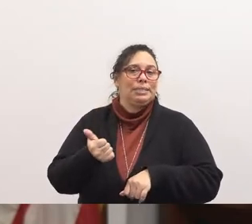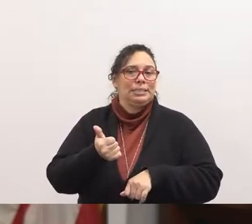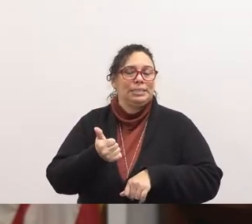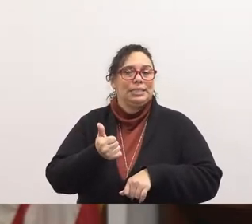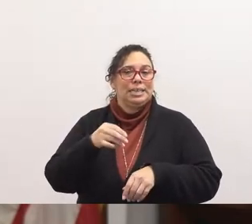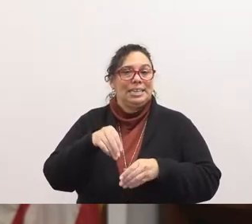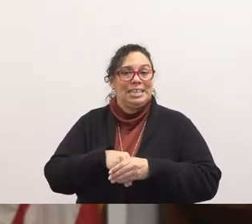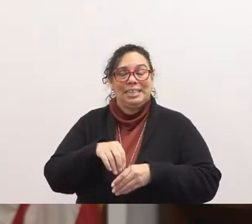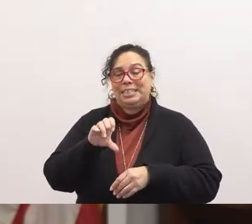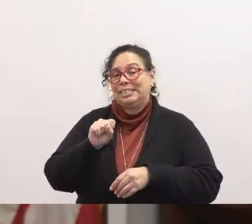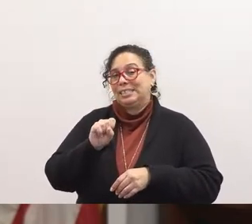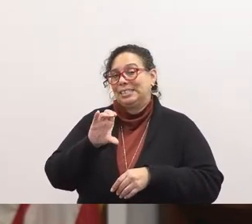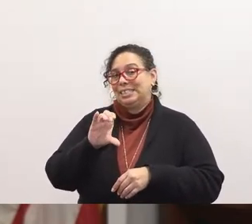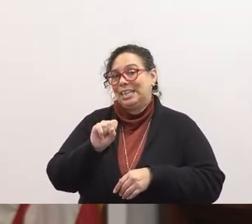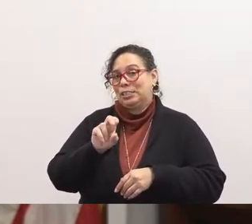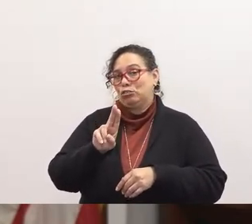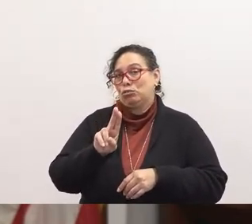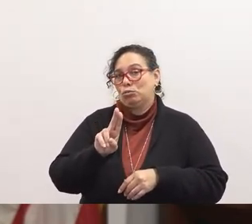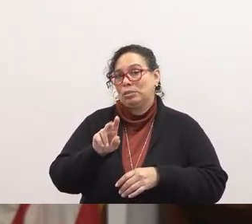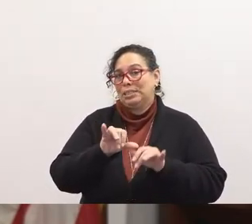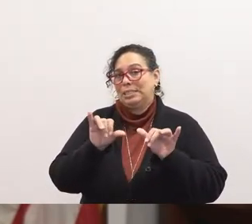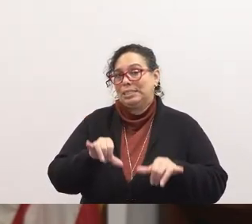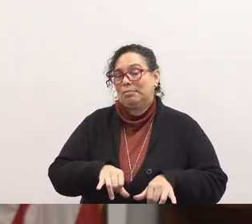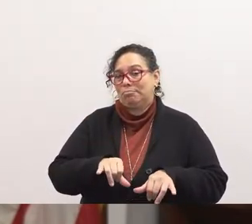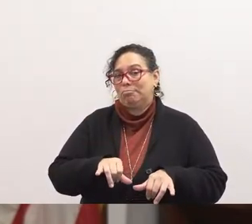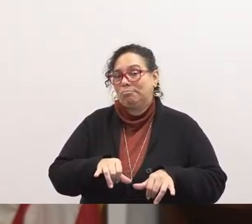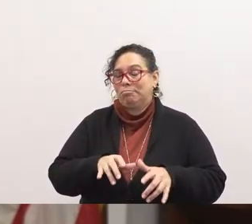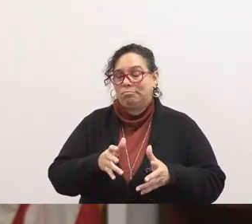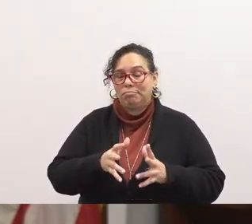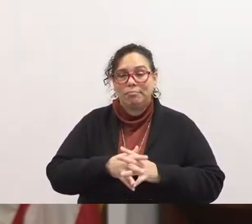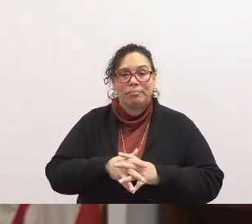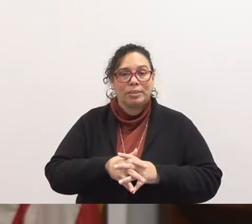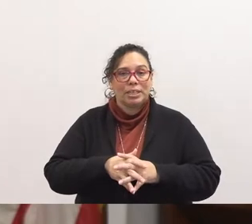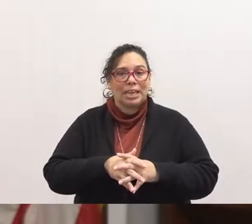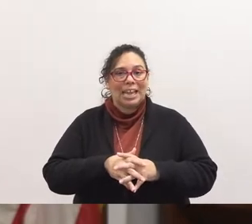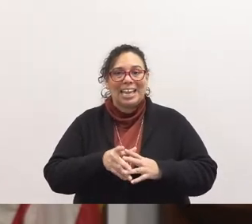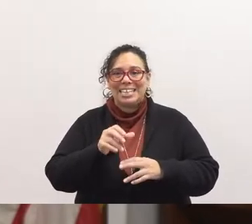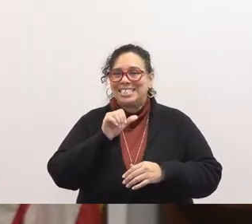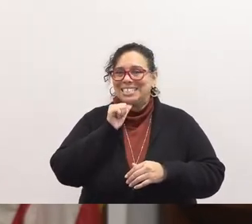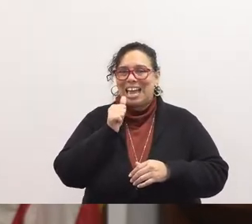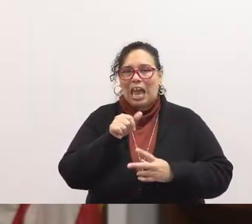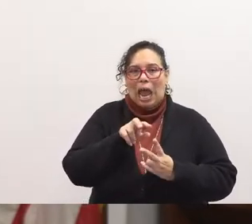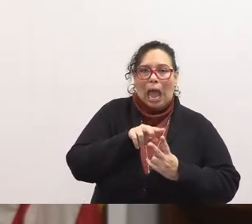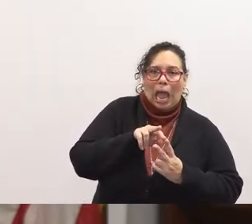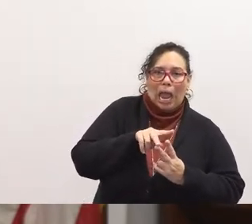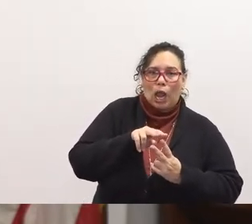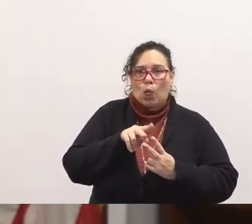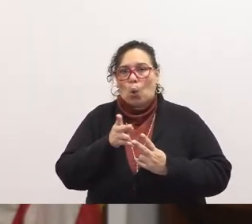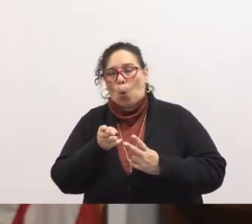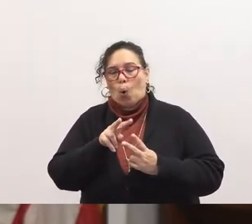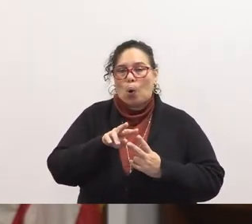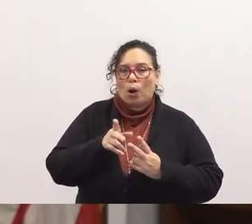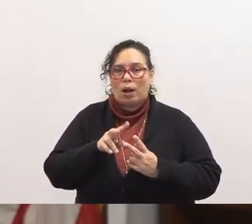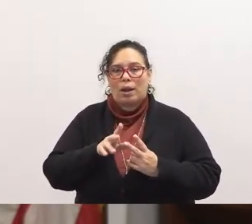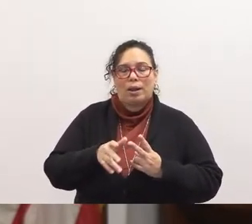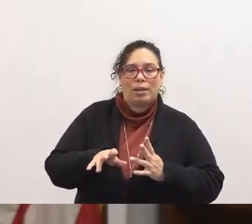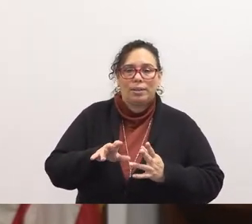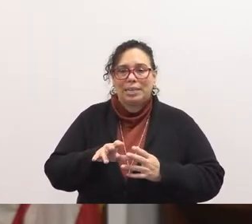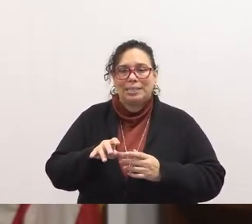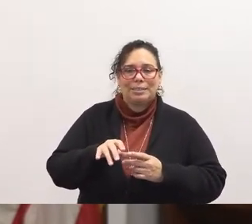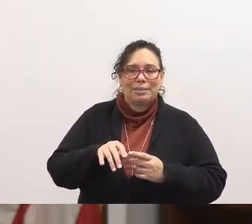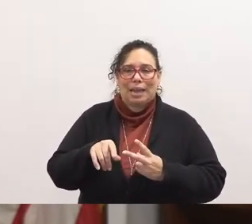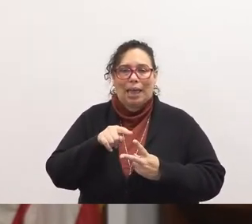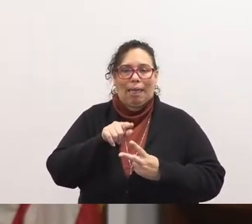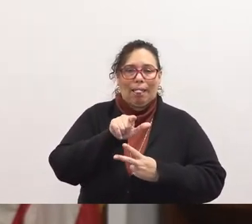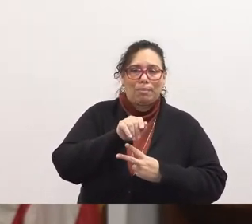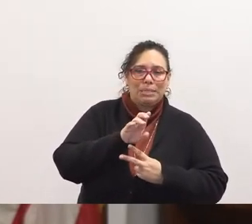on our partnership with LBCC and CSULB. And it's not an either or. This isn't about LBCC or CSULB.